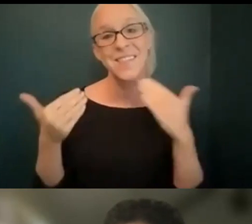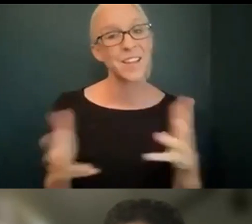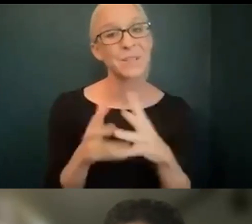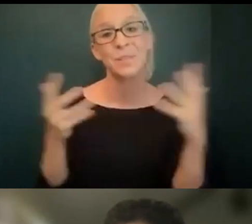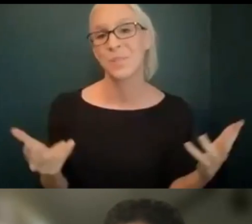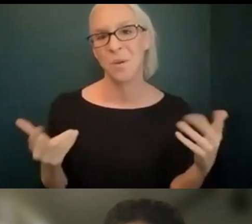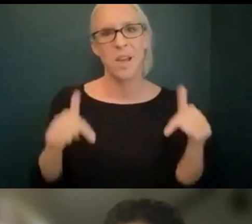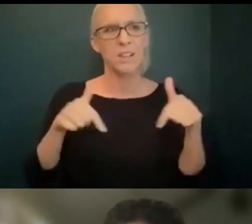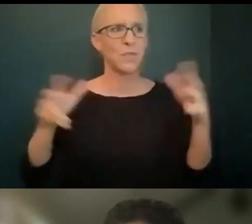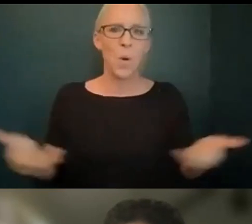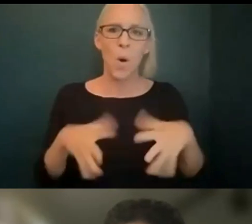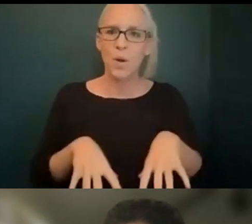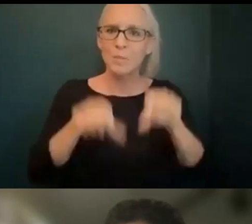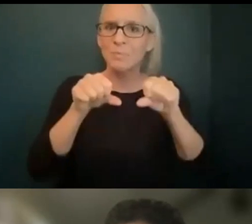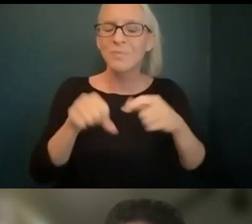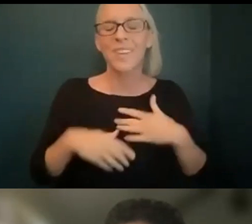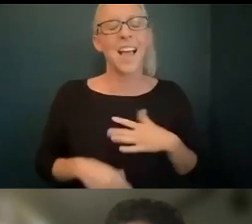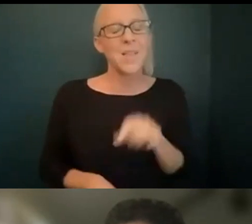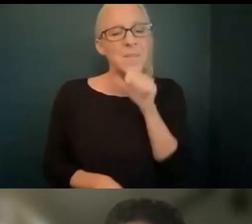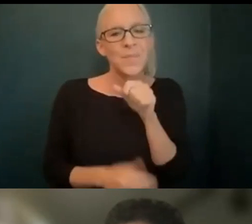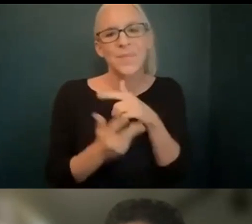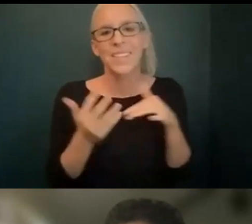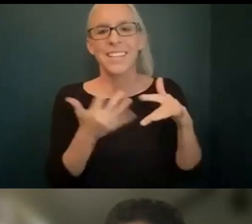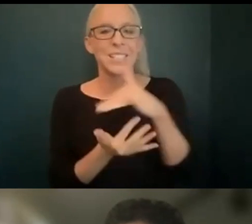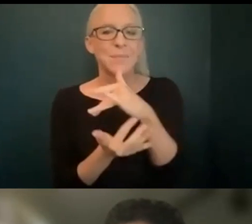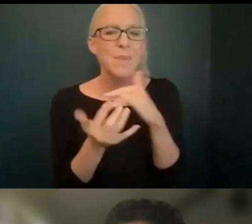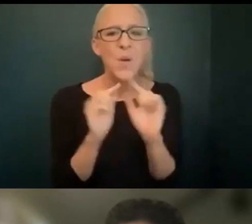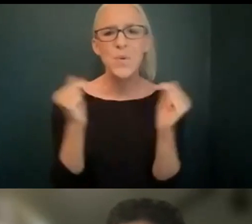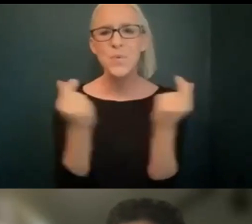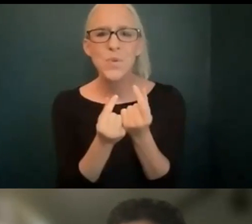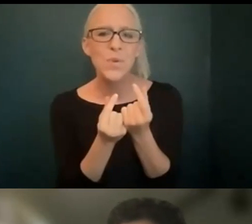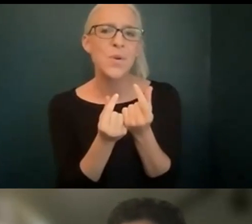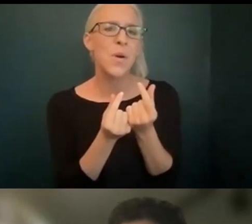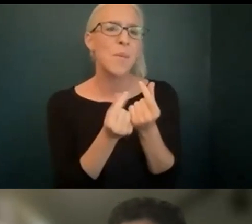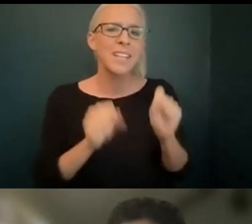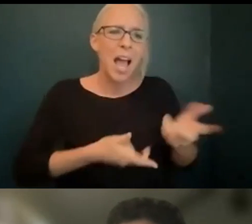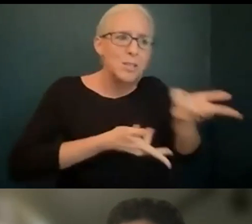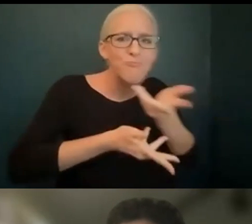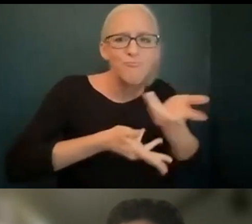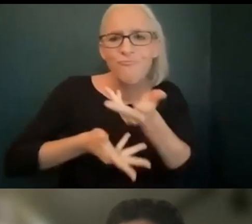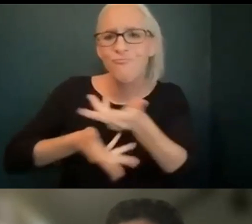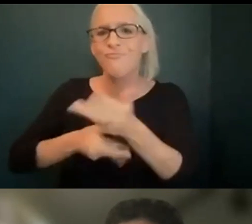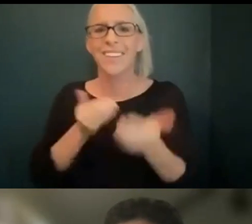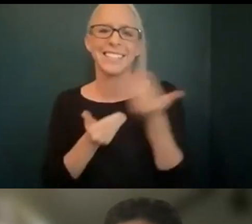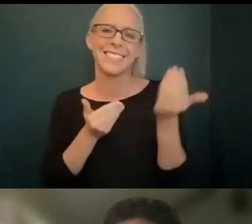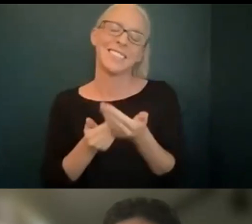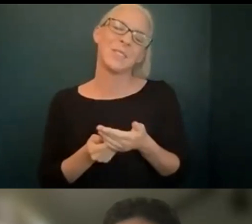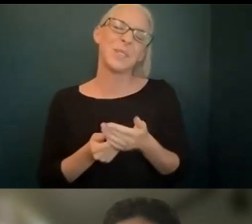it's a small group. I like an intimate group, which means easy to get through everyone's questions. So I'm really happy about that.